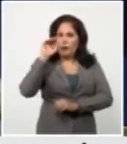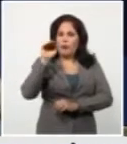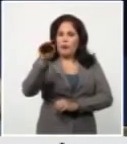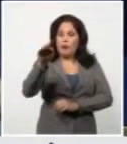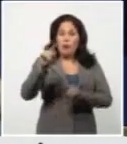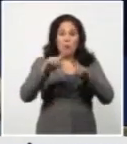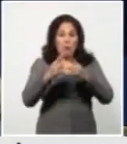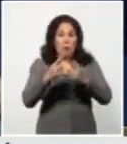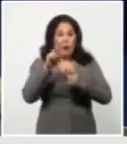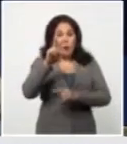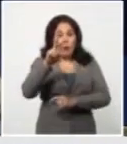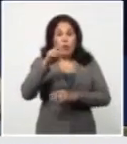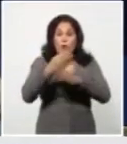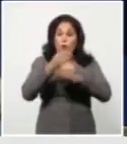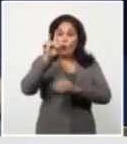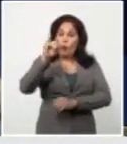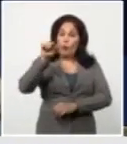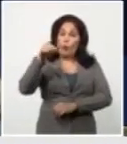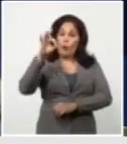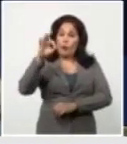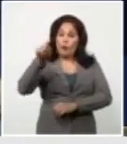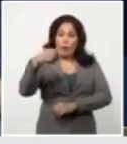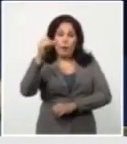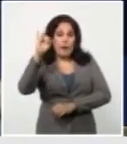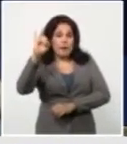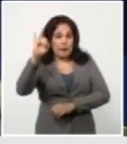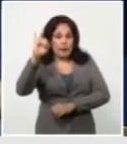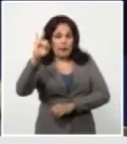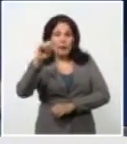and of these cases, 244, that is